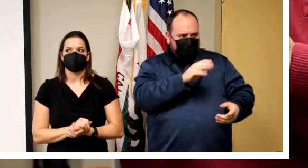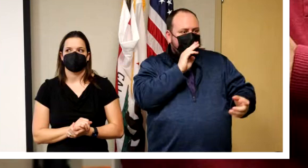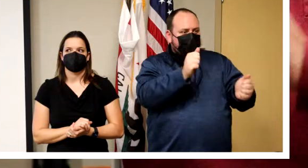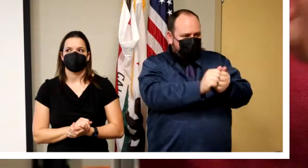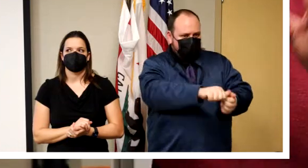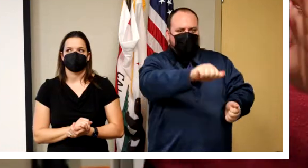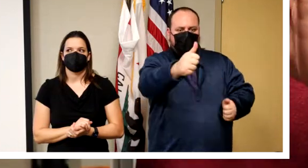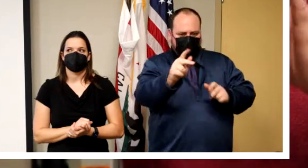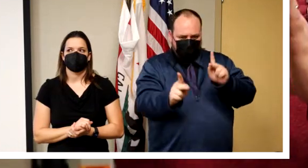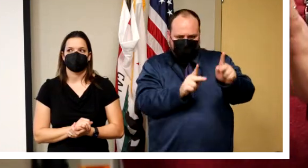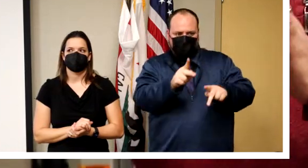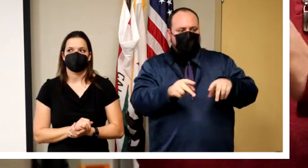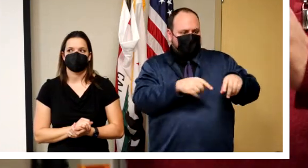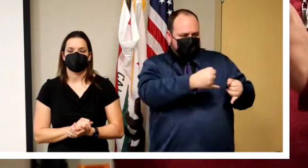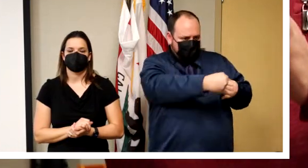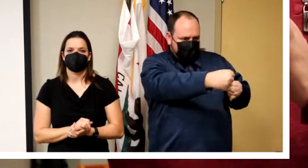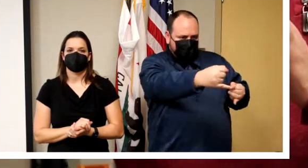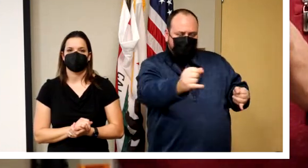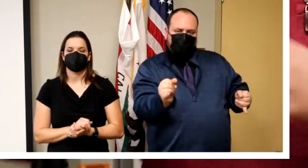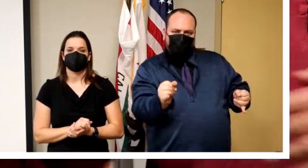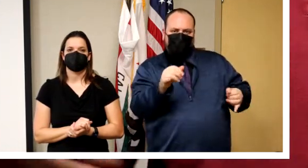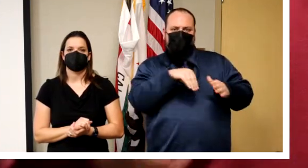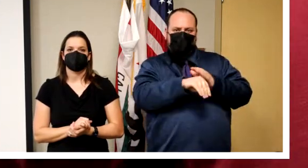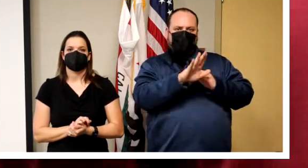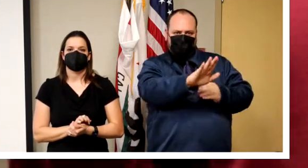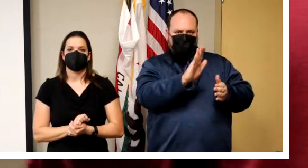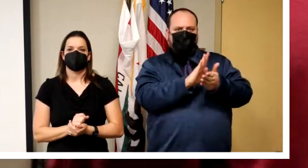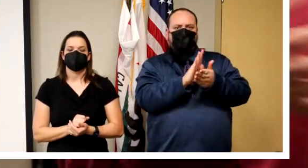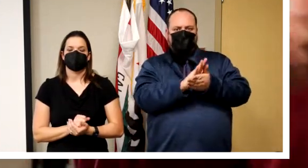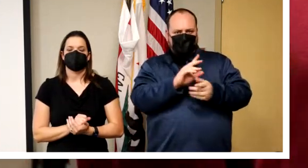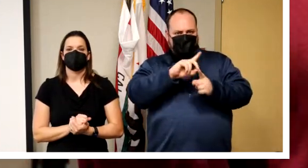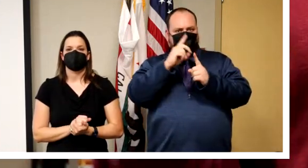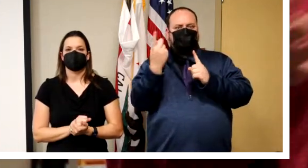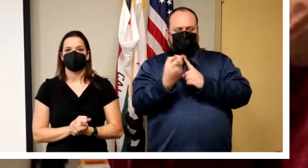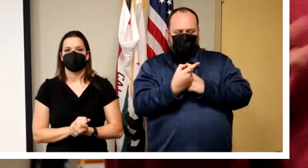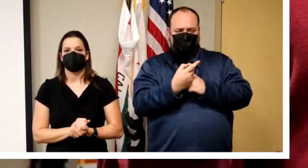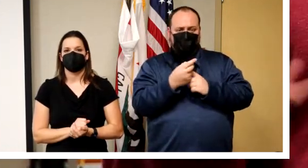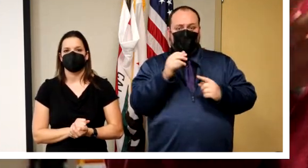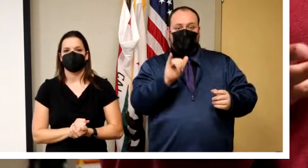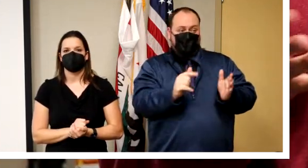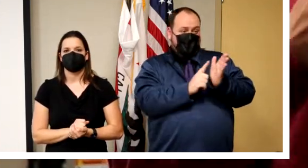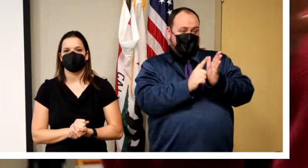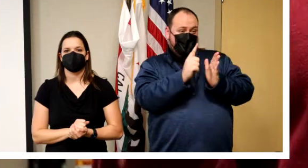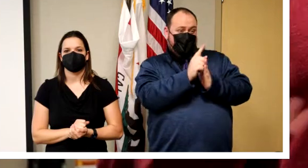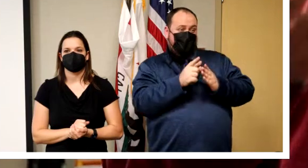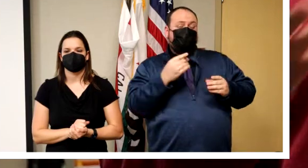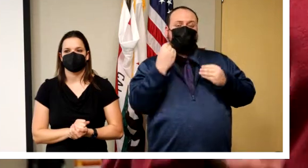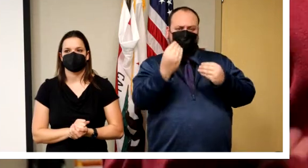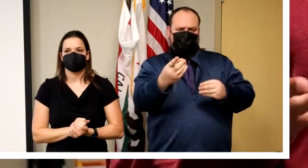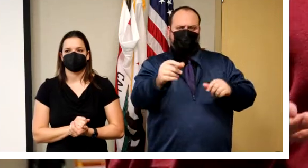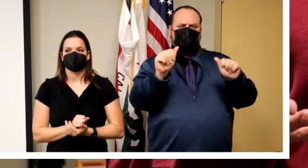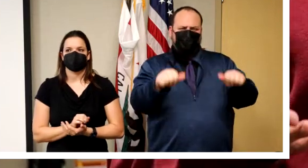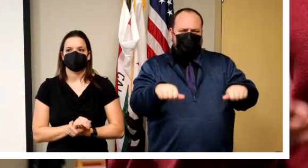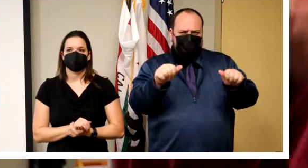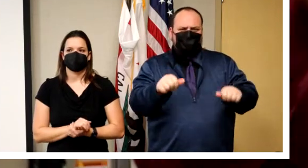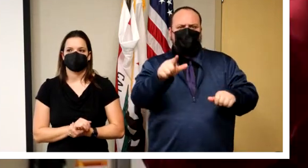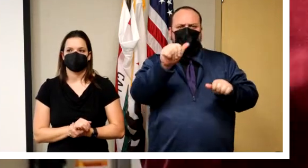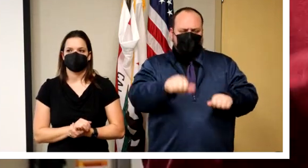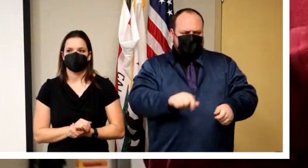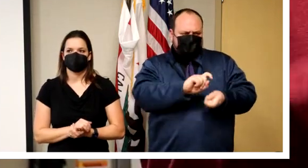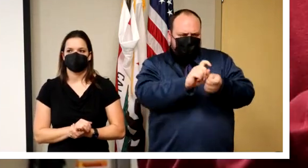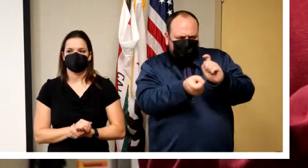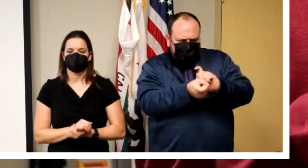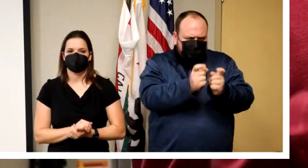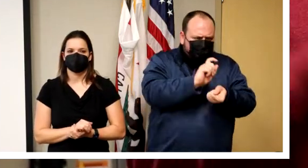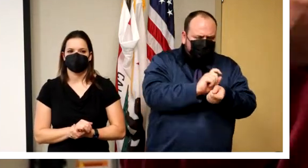the people on their cul-de-sac or on their street or with their school district. So the law gives you some ability to be able to adjust those numbers. It doesn't have to